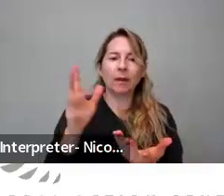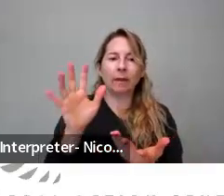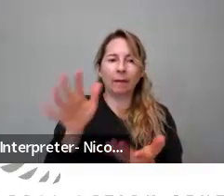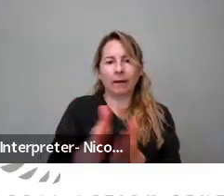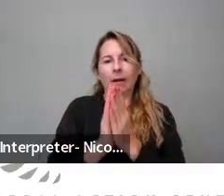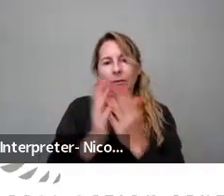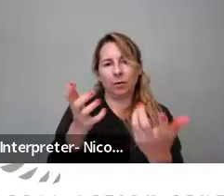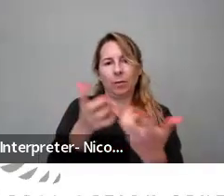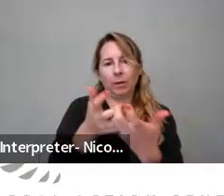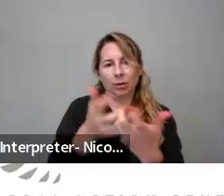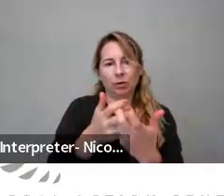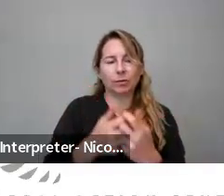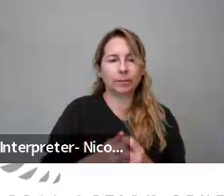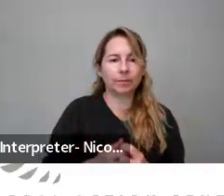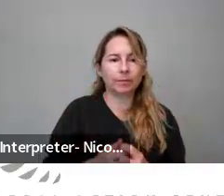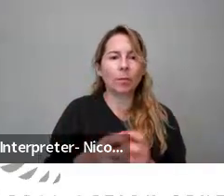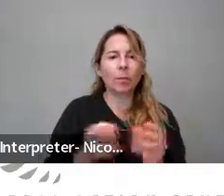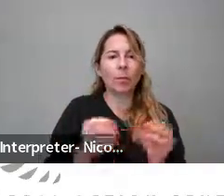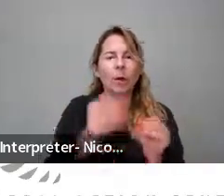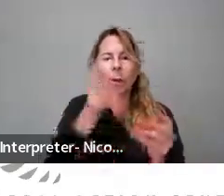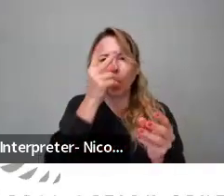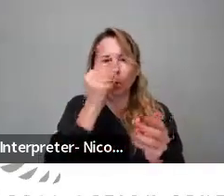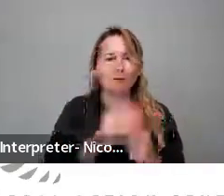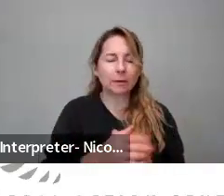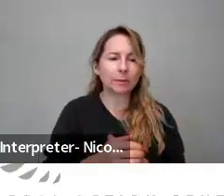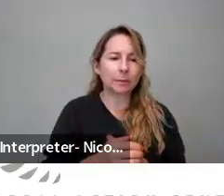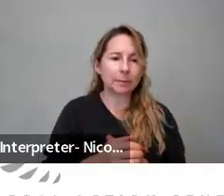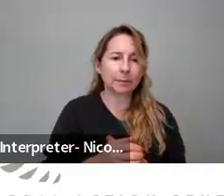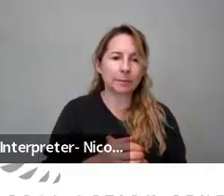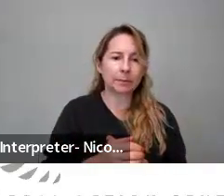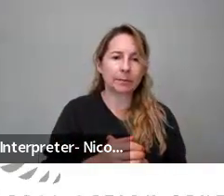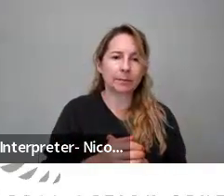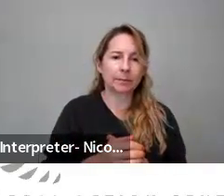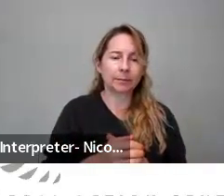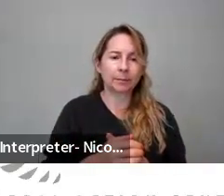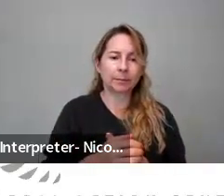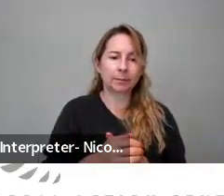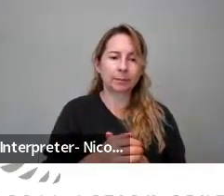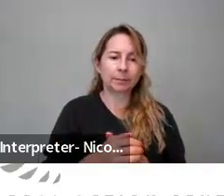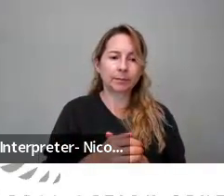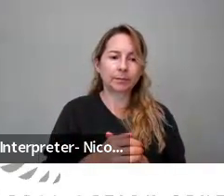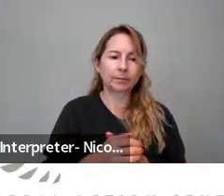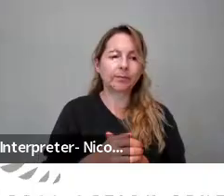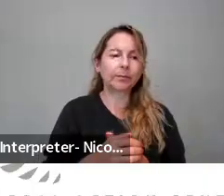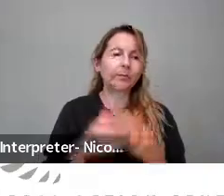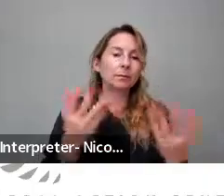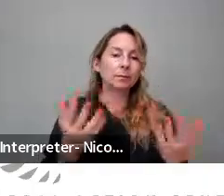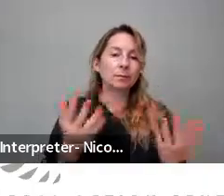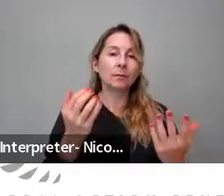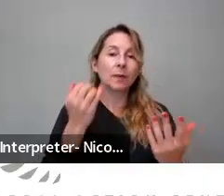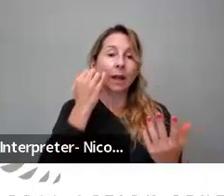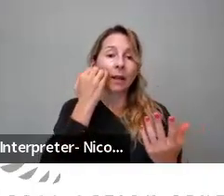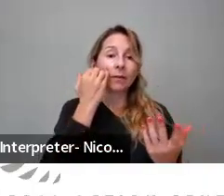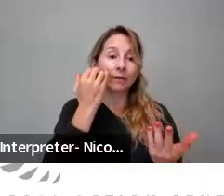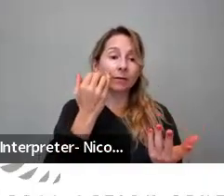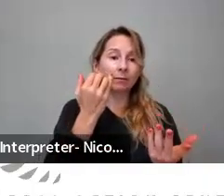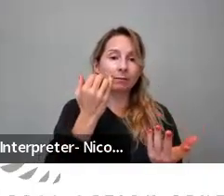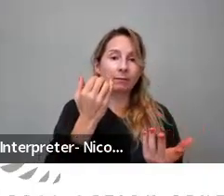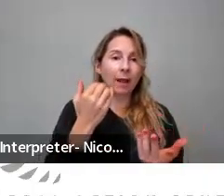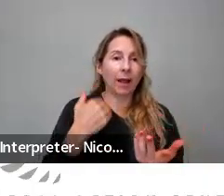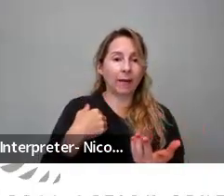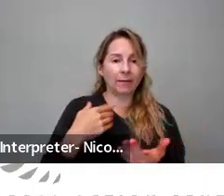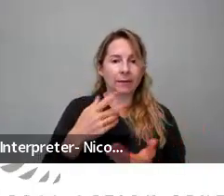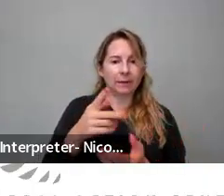accommodation to be at a closer spot. All right. If it is that there's a particular ramp and it's easier for me to get